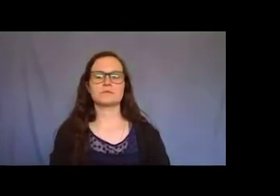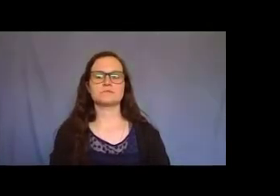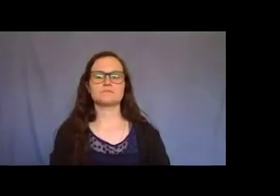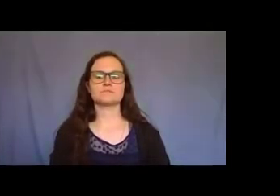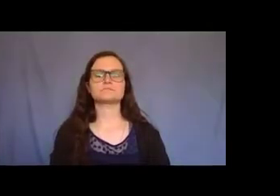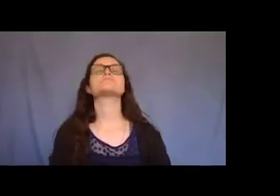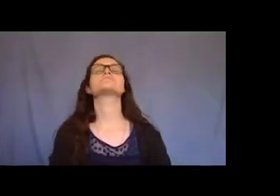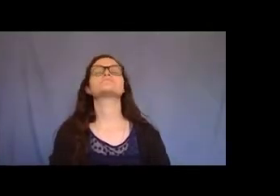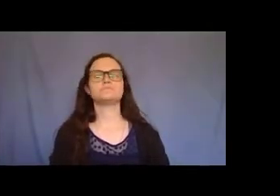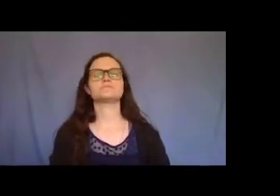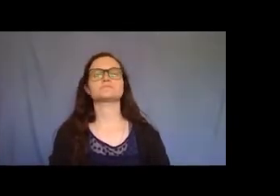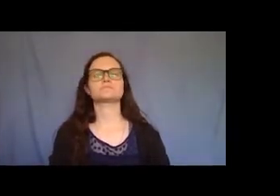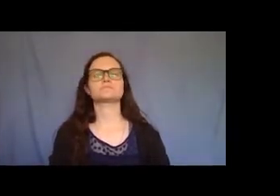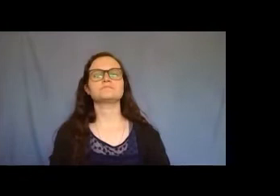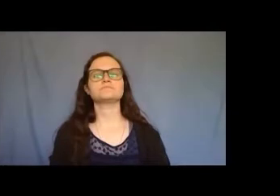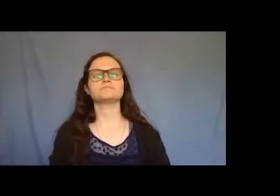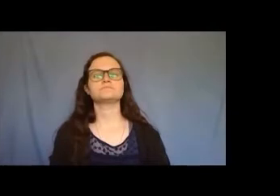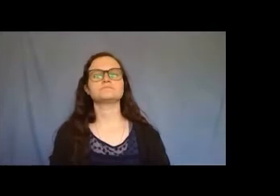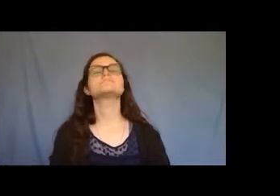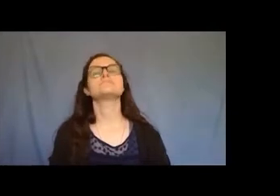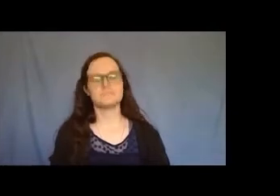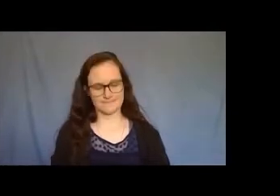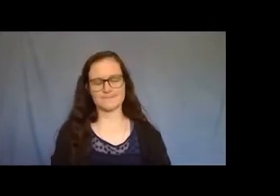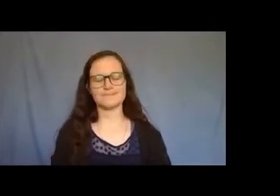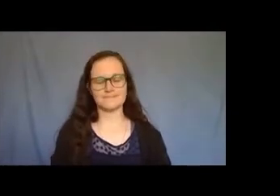in 2018, and